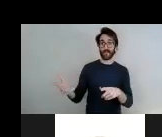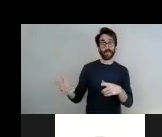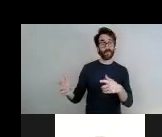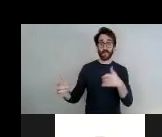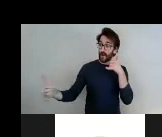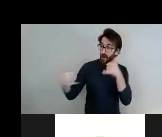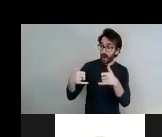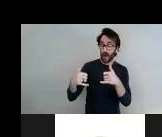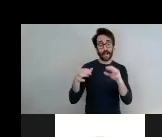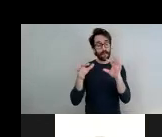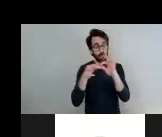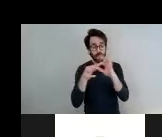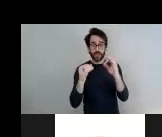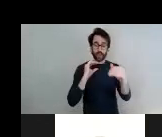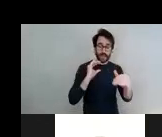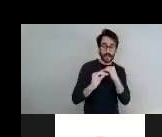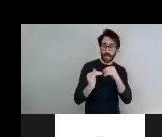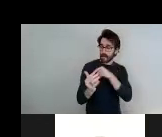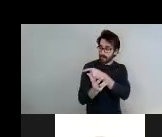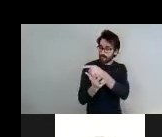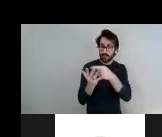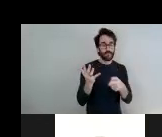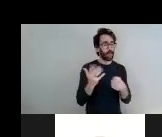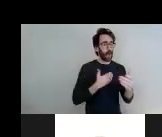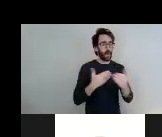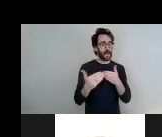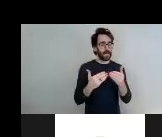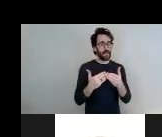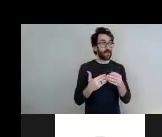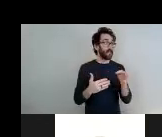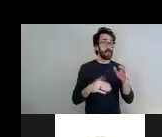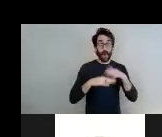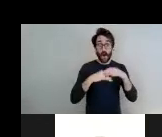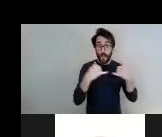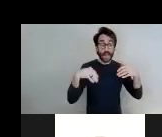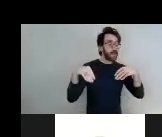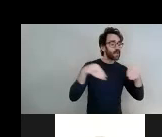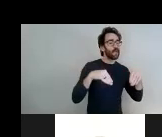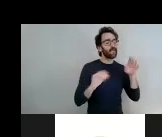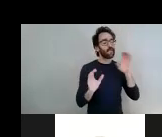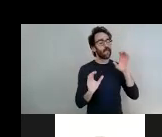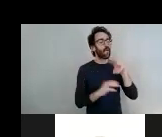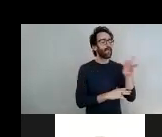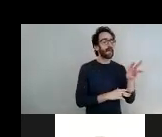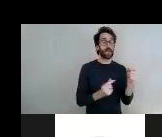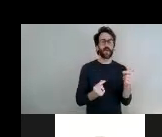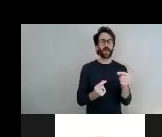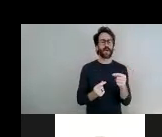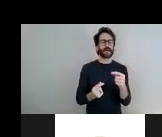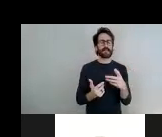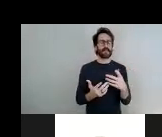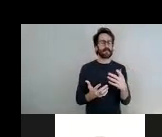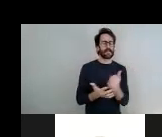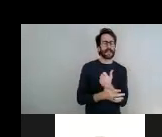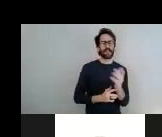social media, or if you're doing some kind of online shopping and you're looking for a website, always take 5 or